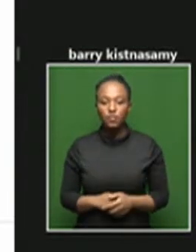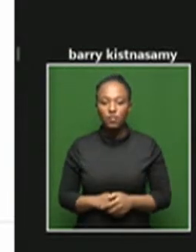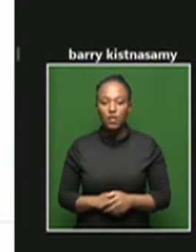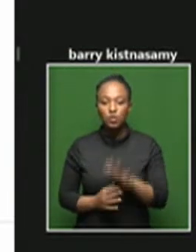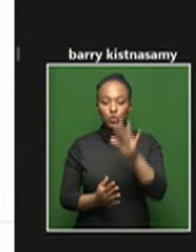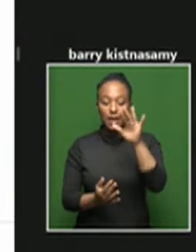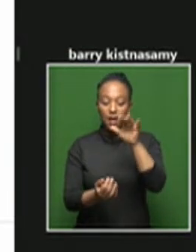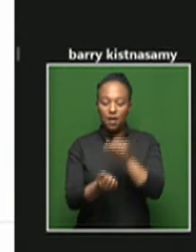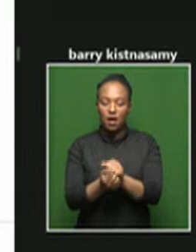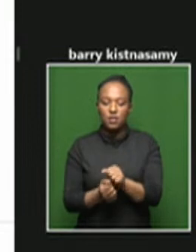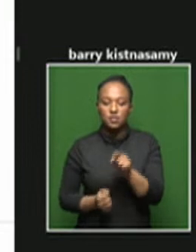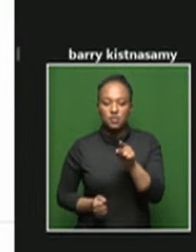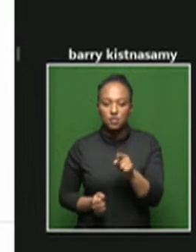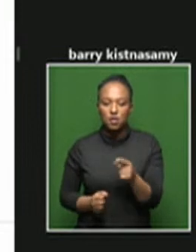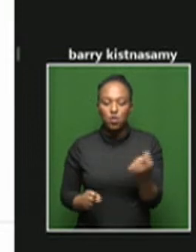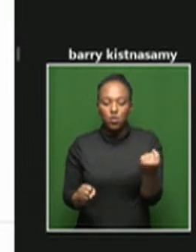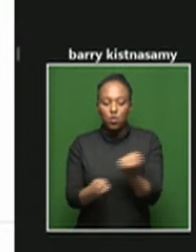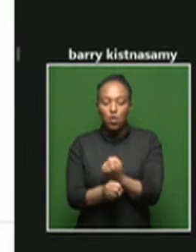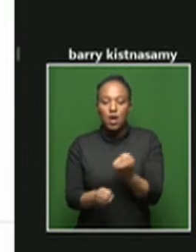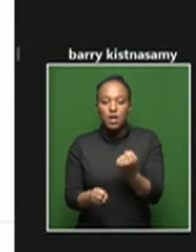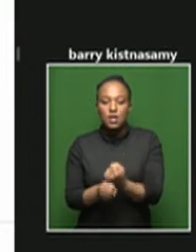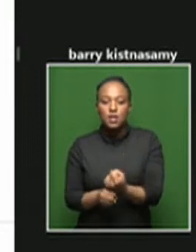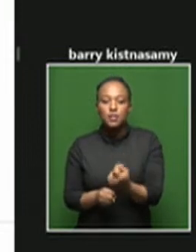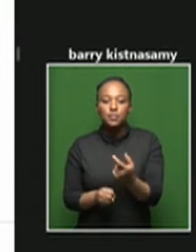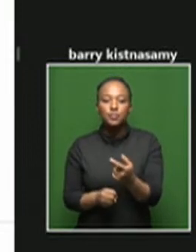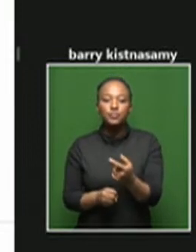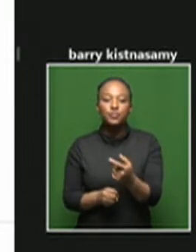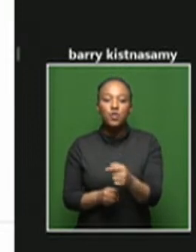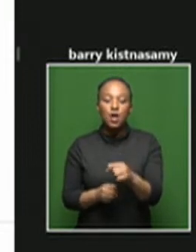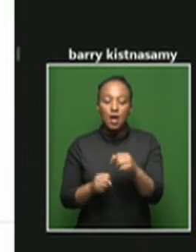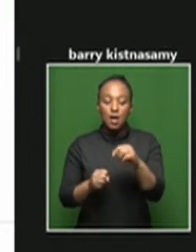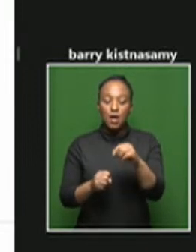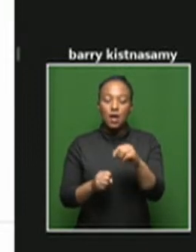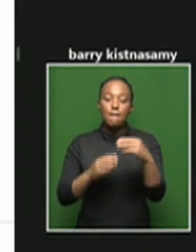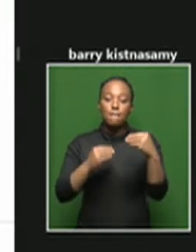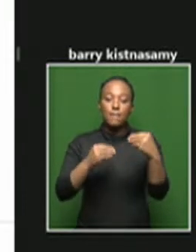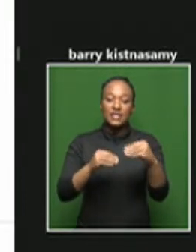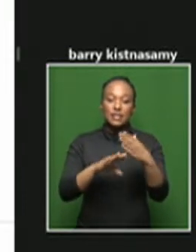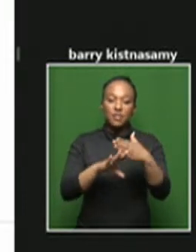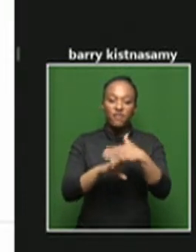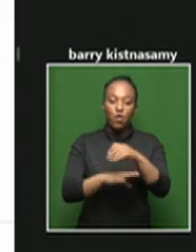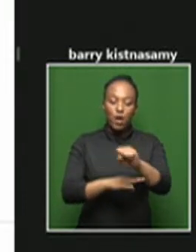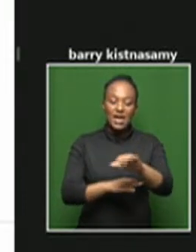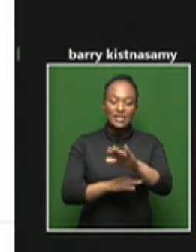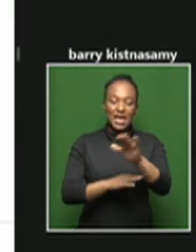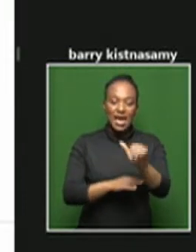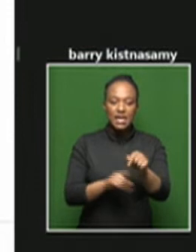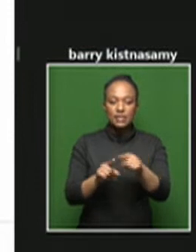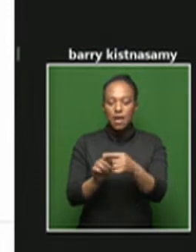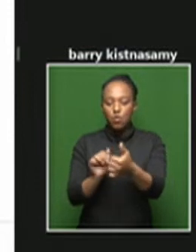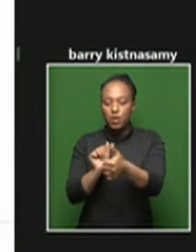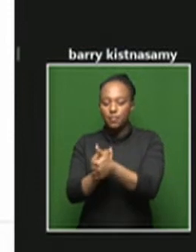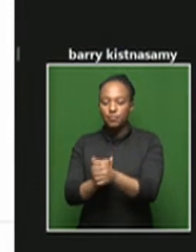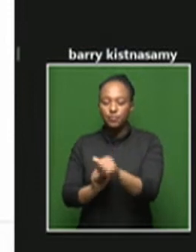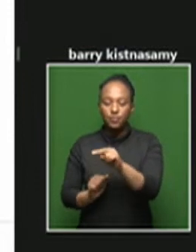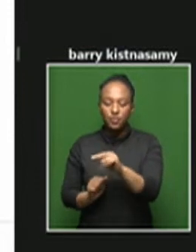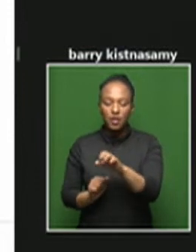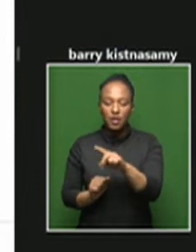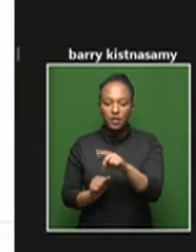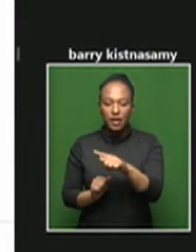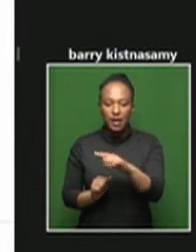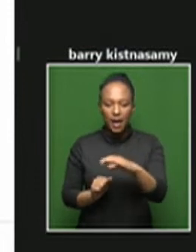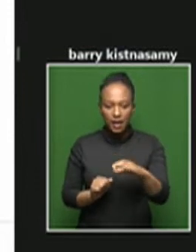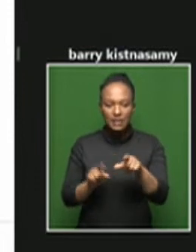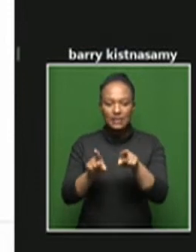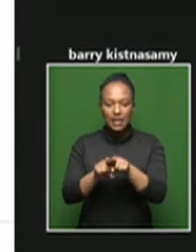Chair, we are working with Business for South Africa and NEDLAC. So all the discussions we've had, the site selections, the information